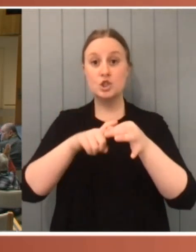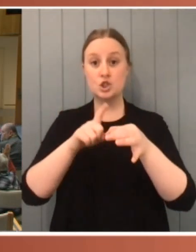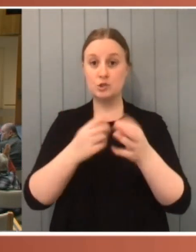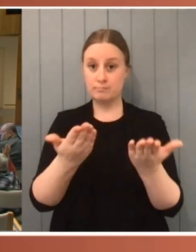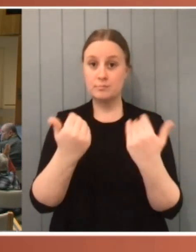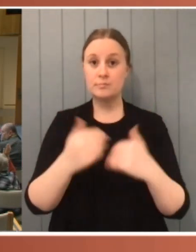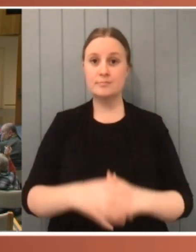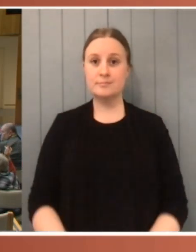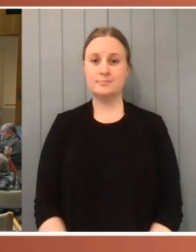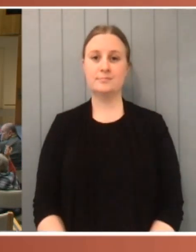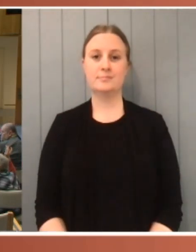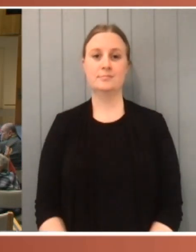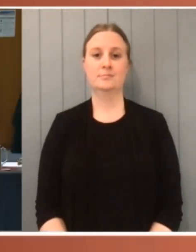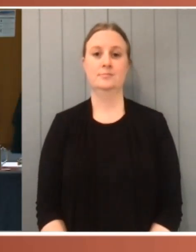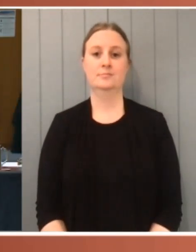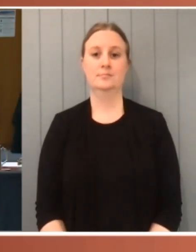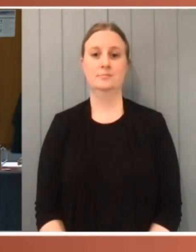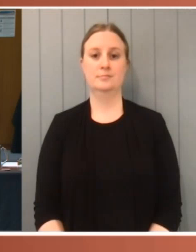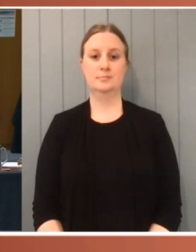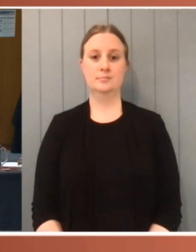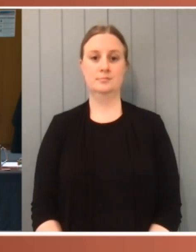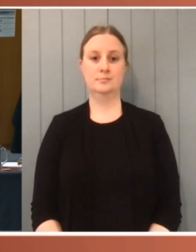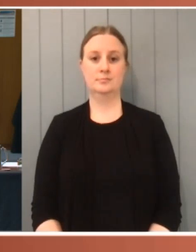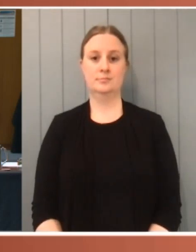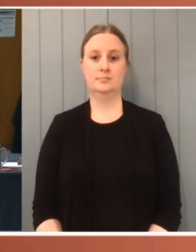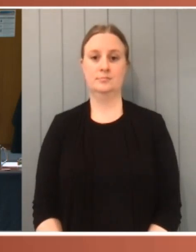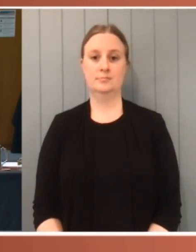get a microphone to you. Thank you.